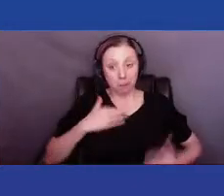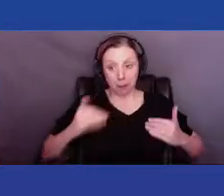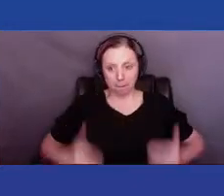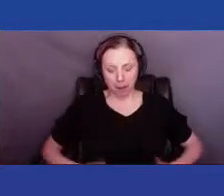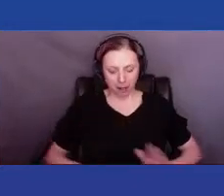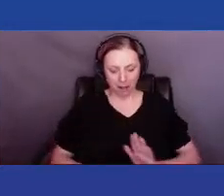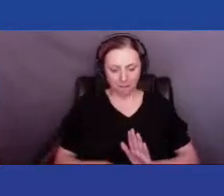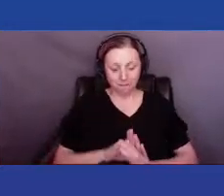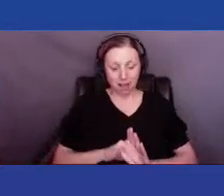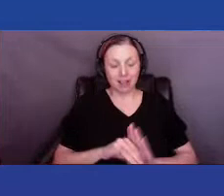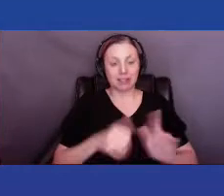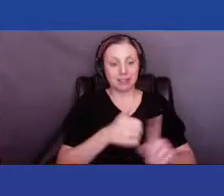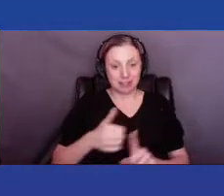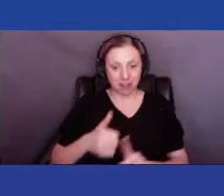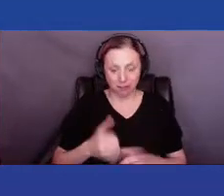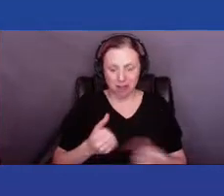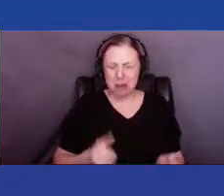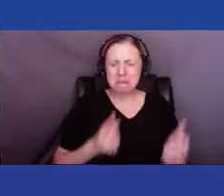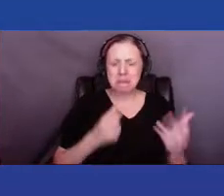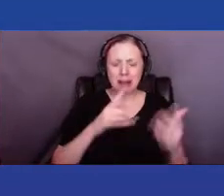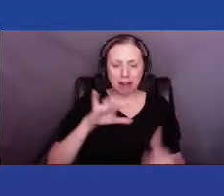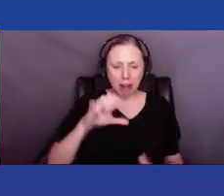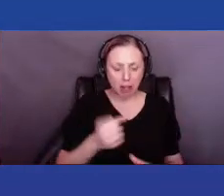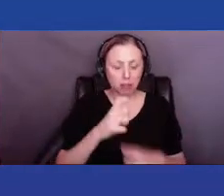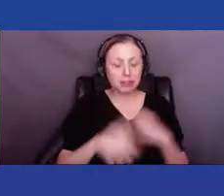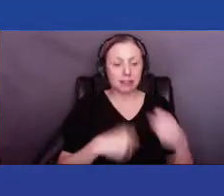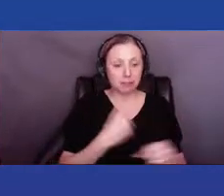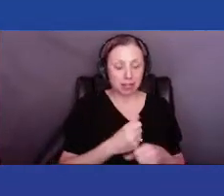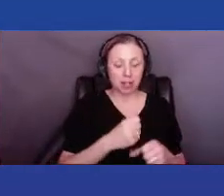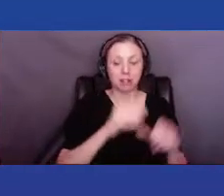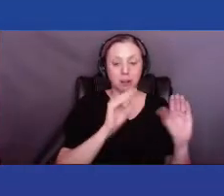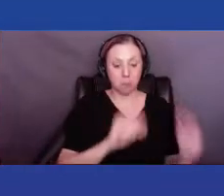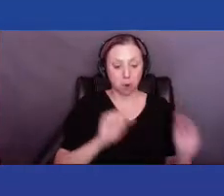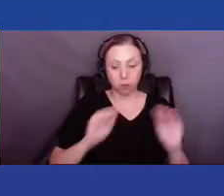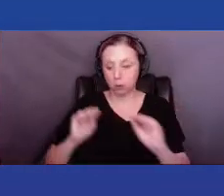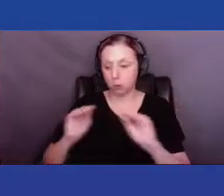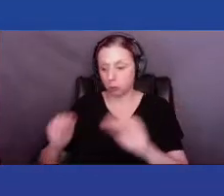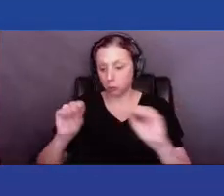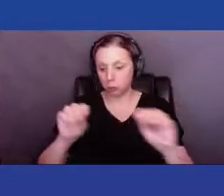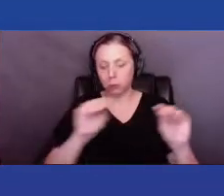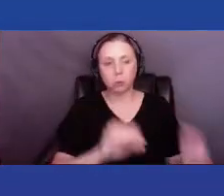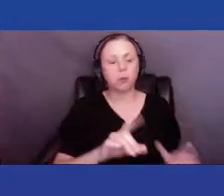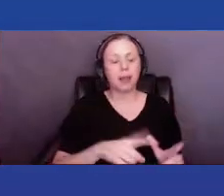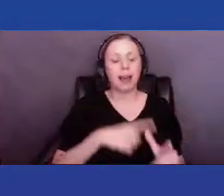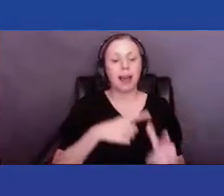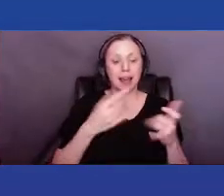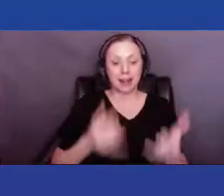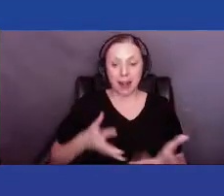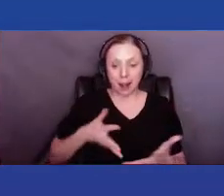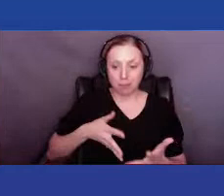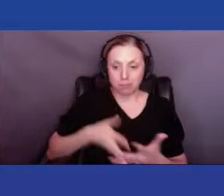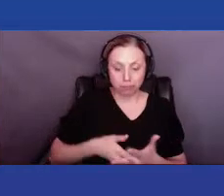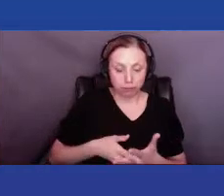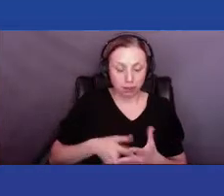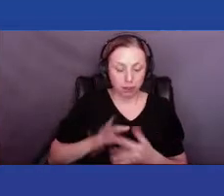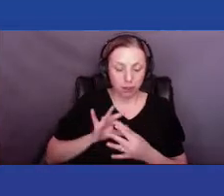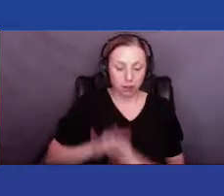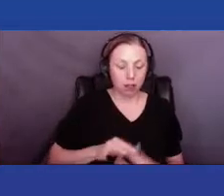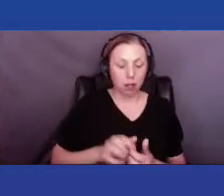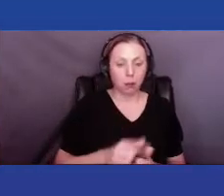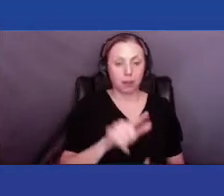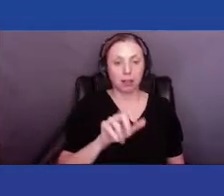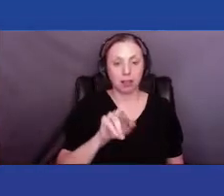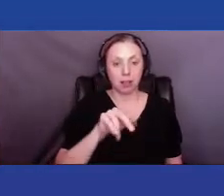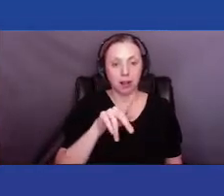of migration and now rooted in Lenape land in New York City. So though this project was rooted in my